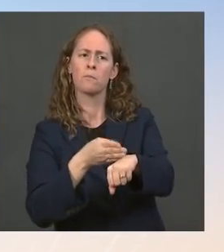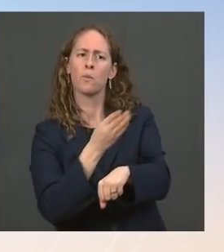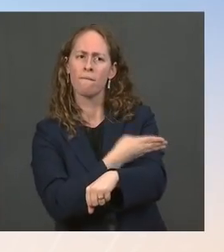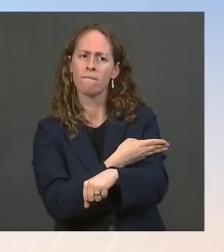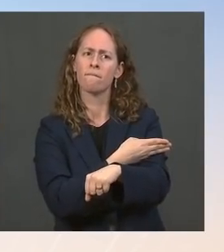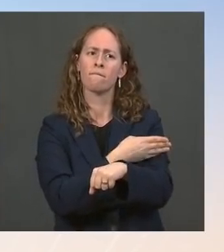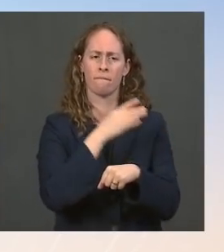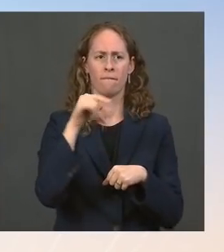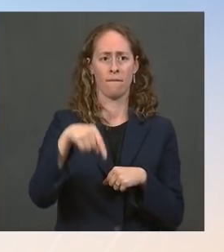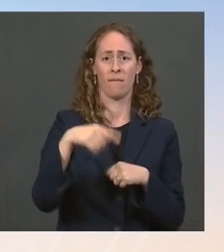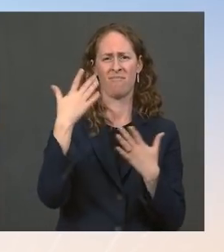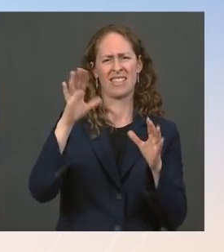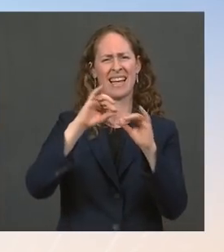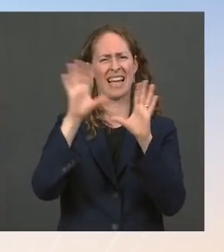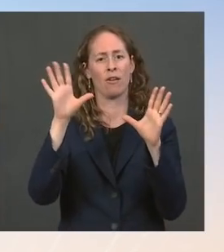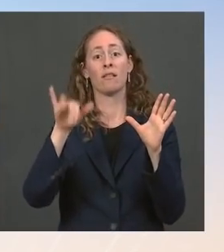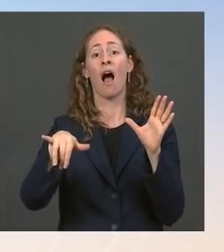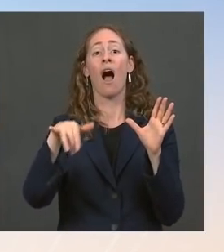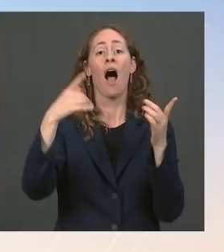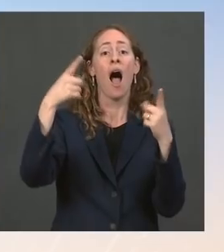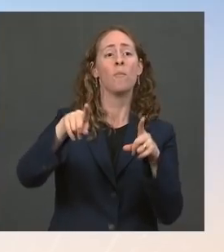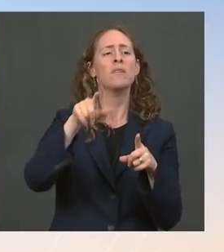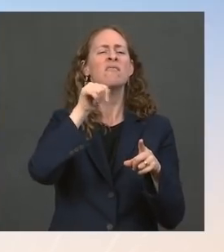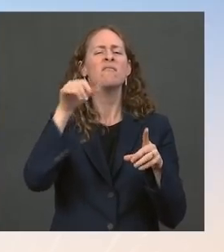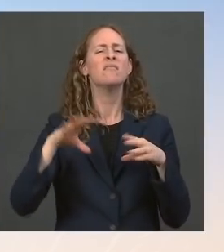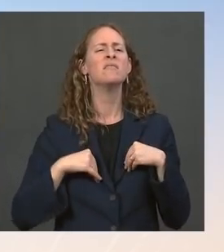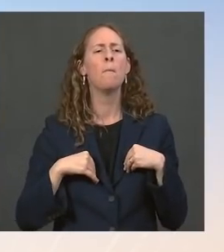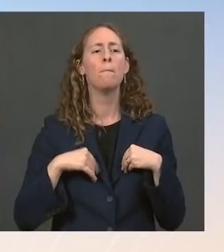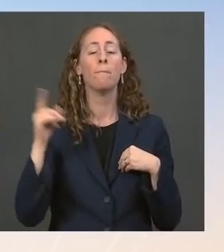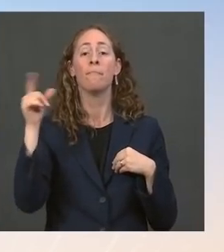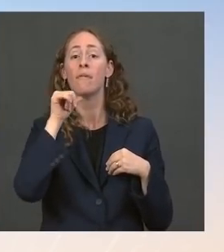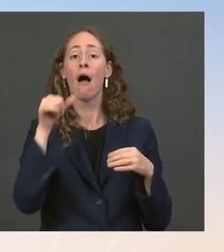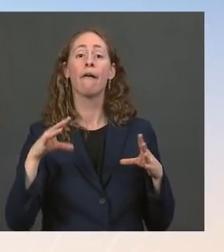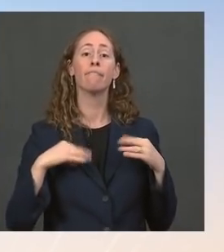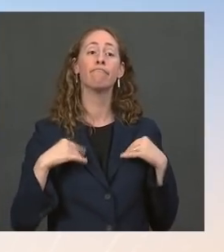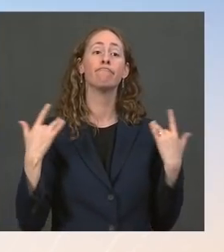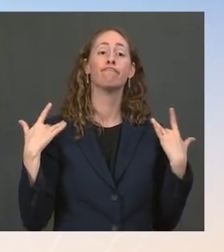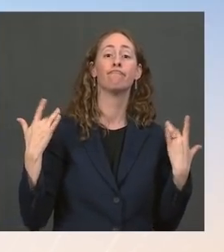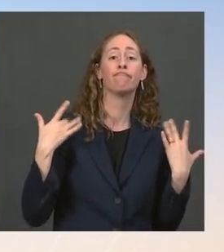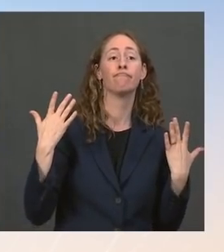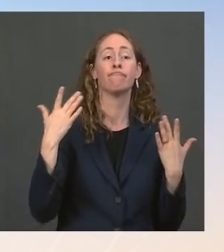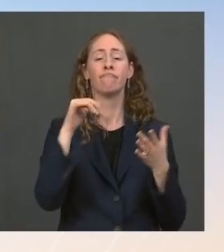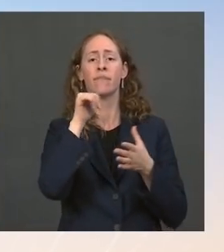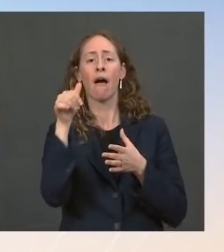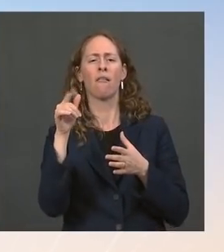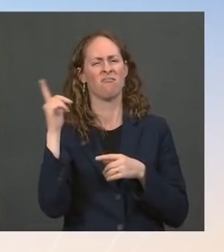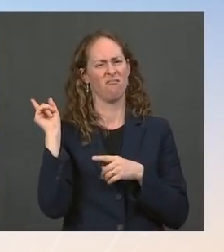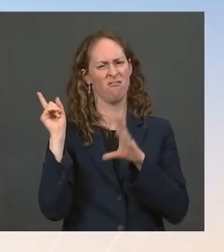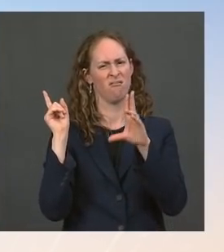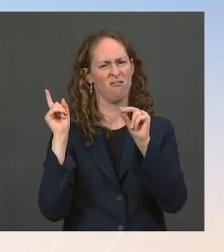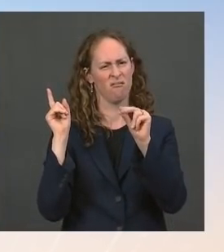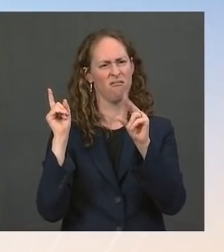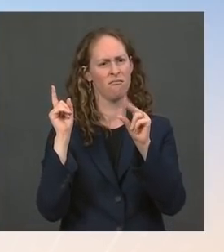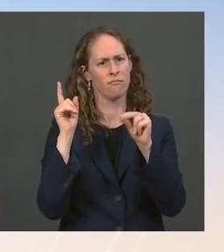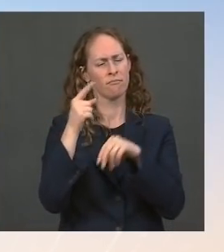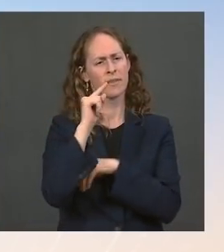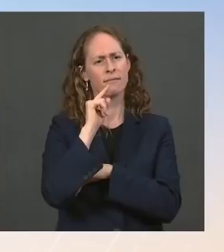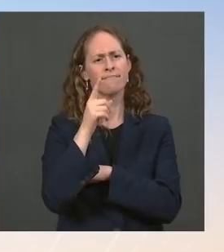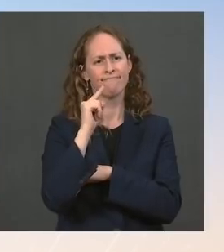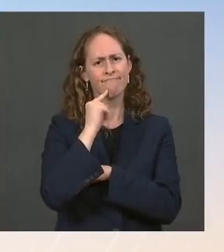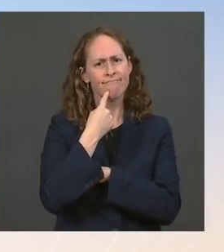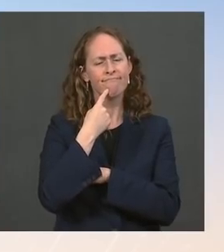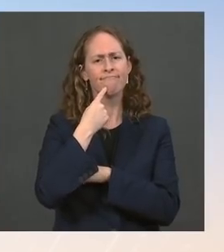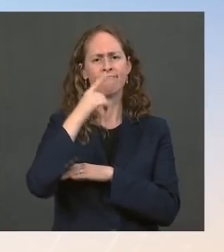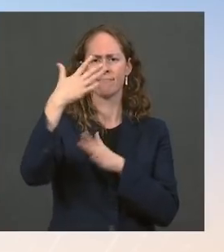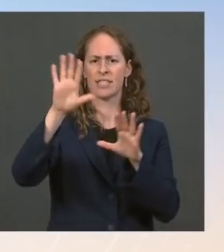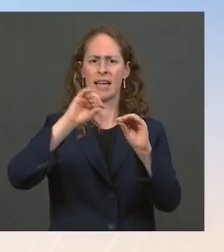not acceptable and he's not going to stand for this in the Biden-Harris administration. Our actions make that absolutely crystal